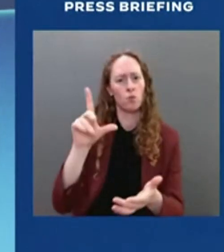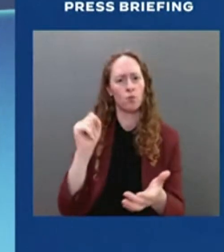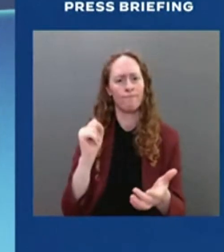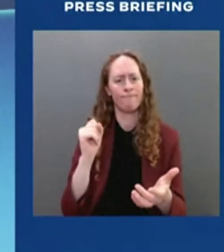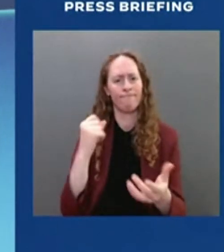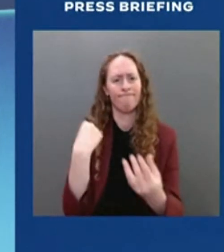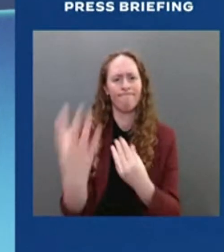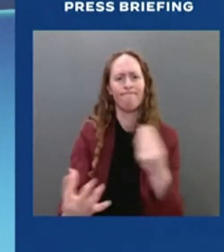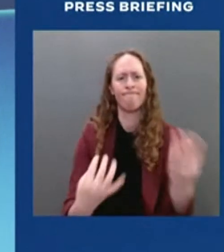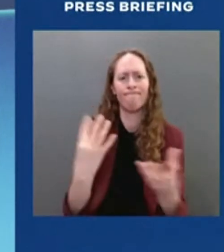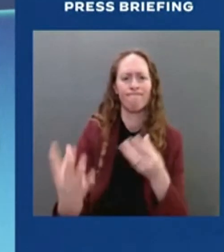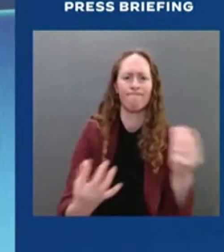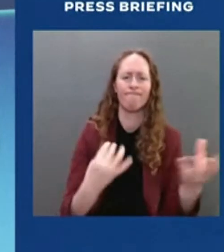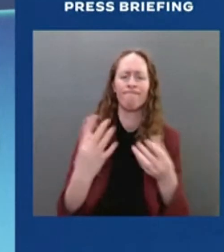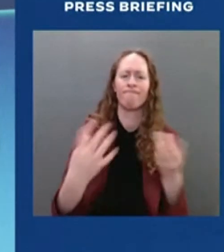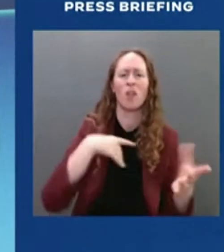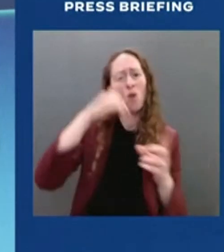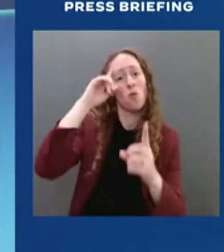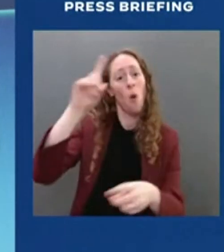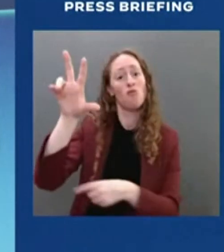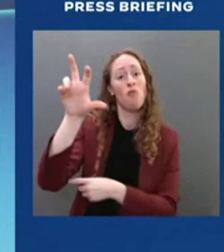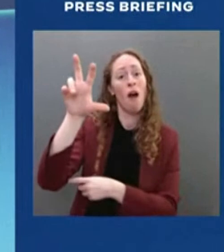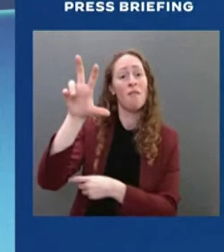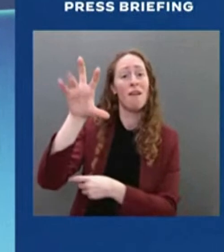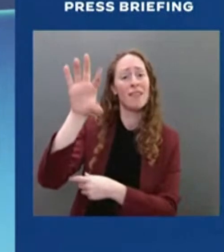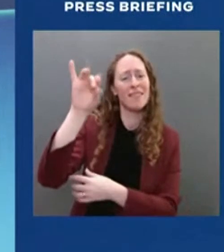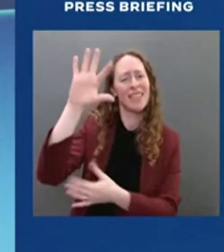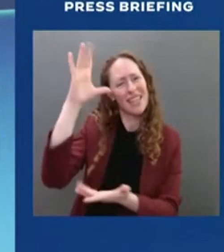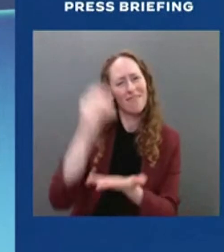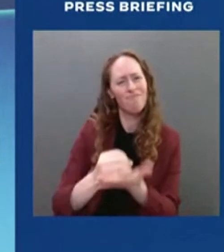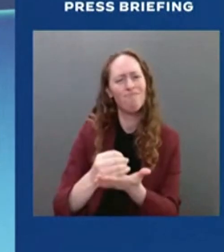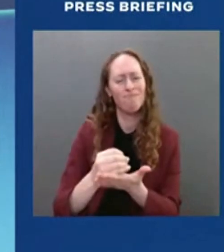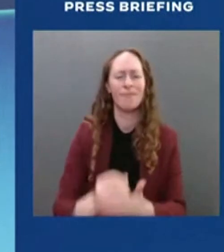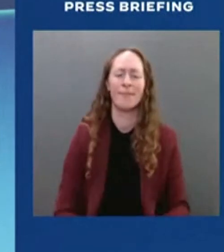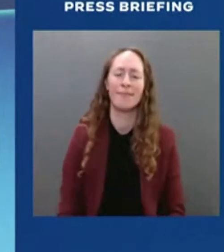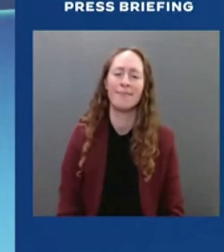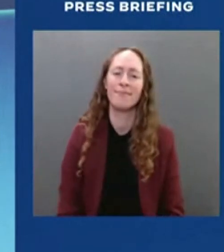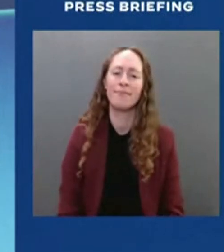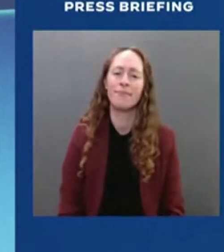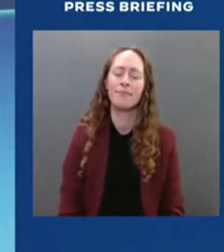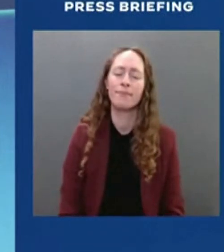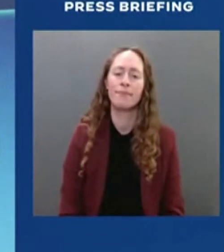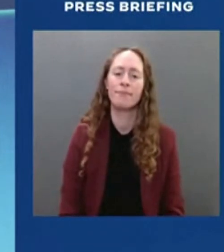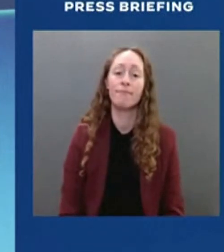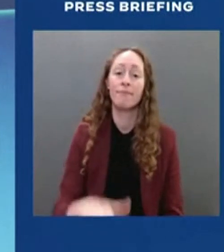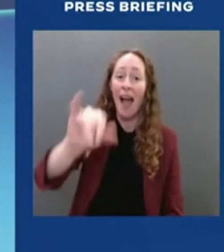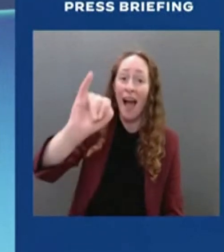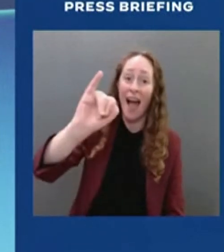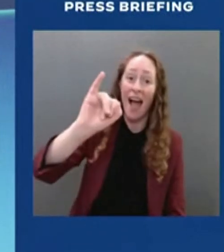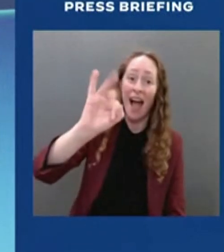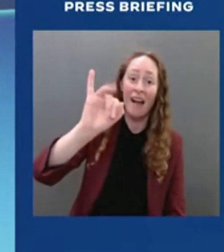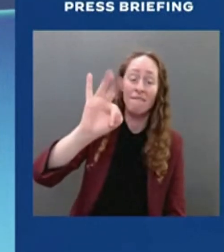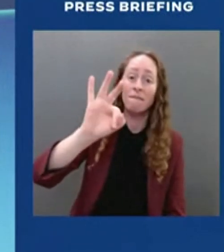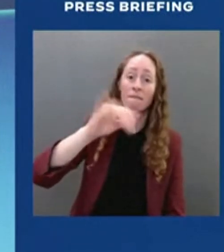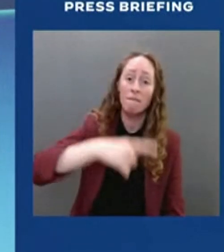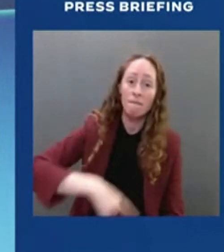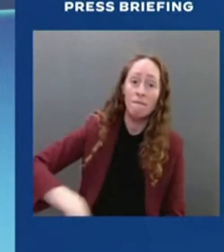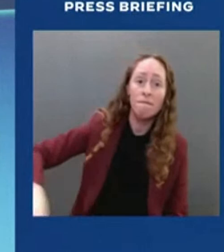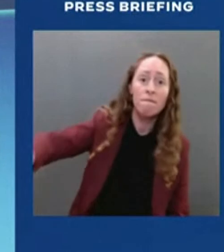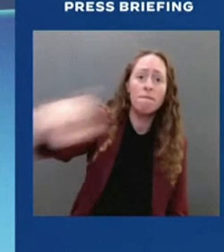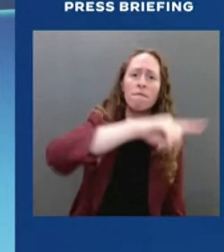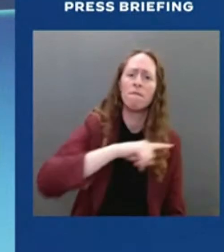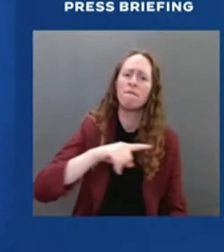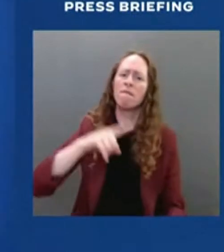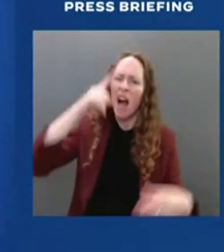American doing their part, we can get through the BA.5 infections together. So with that, let me turn it over to Dr. Walensky.